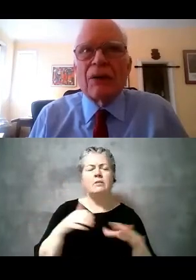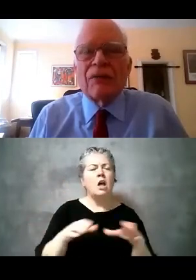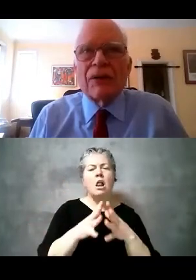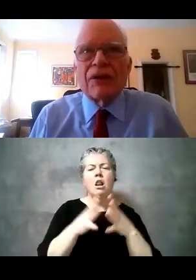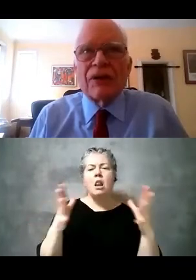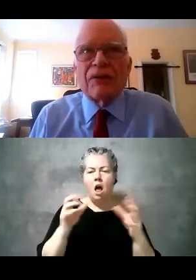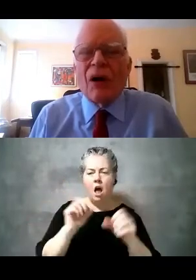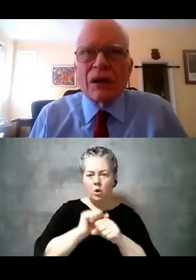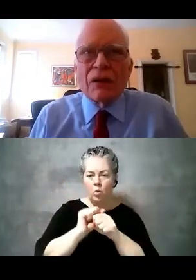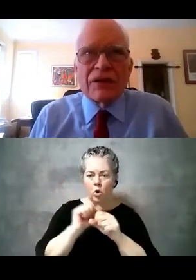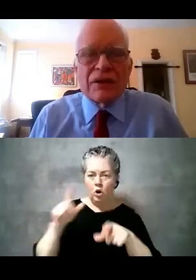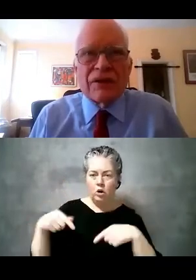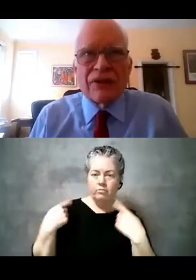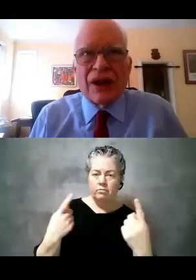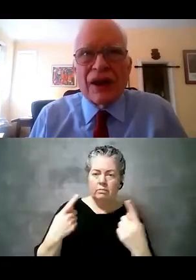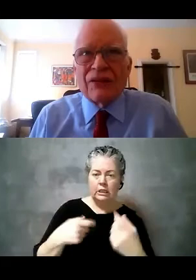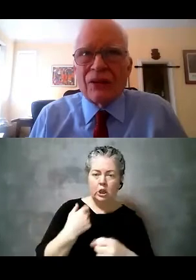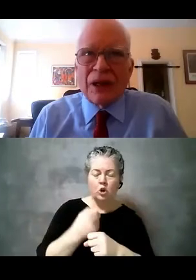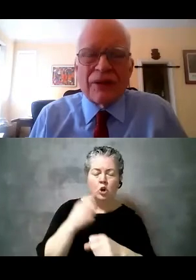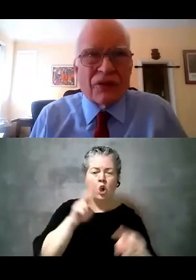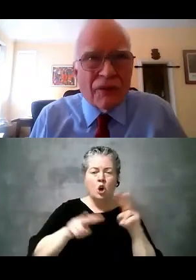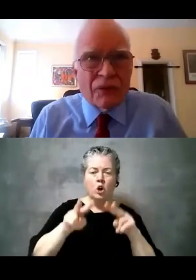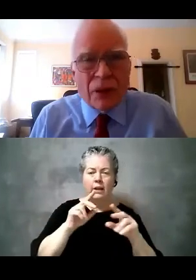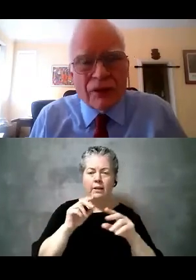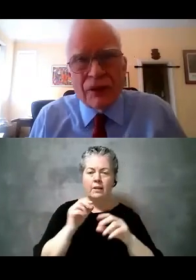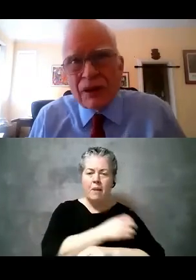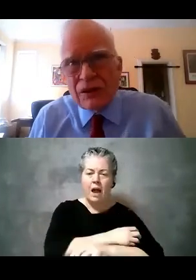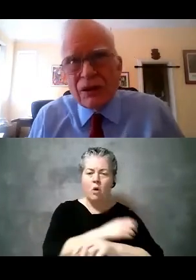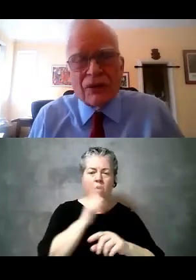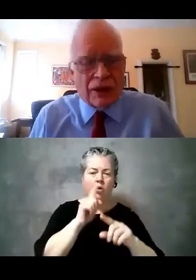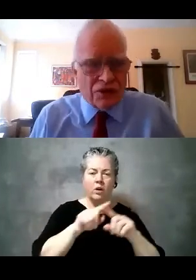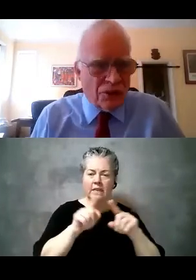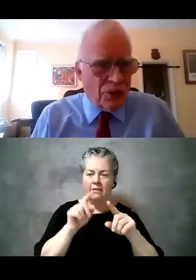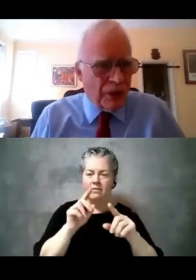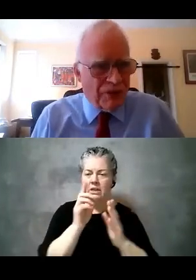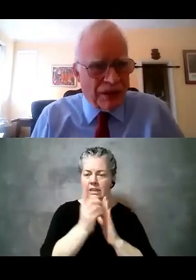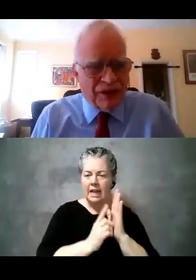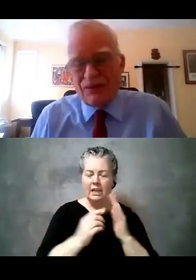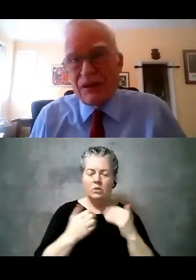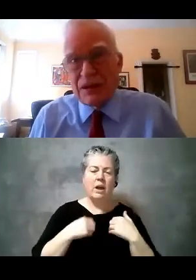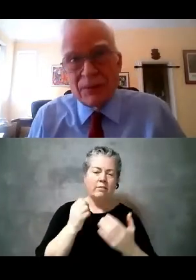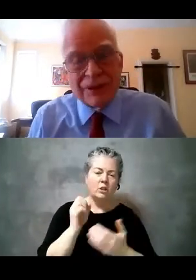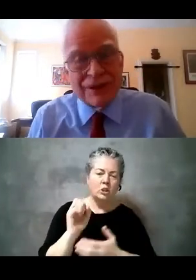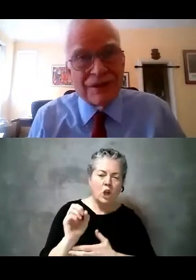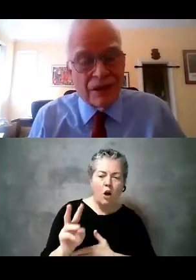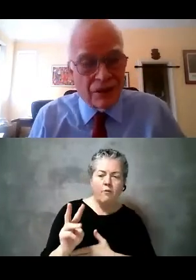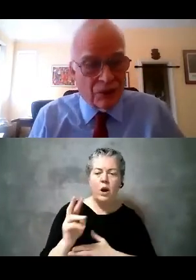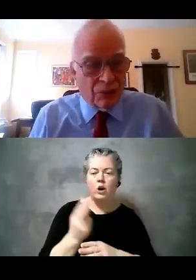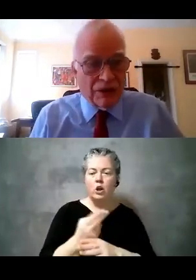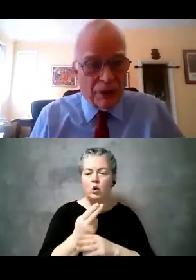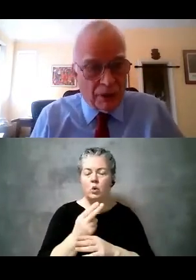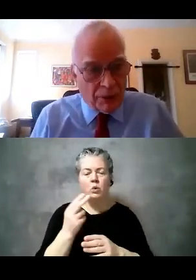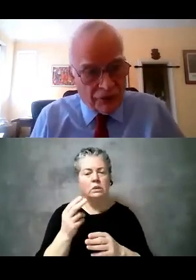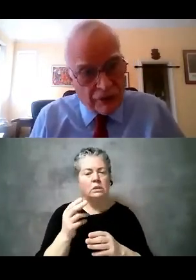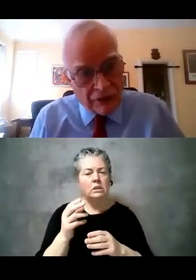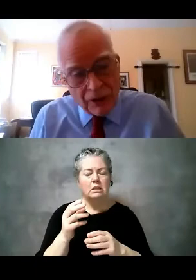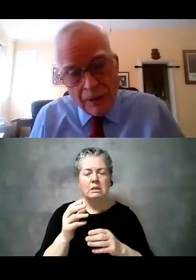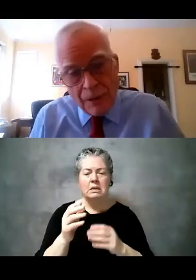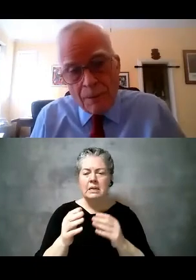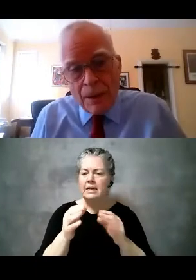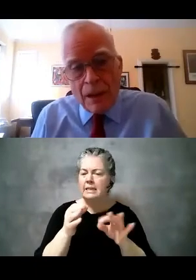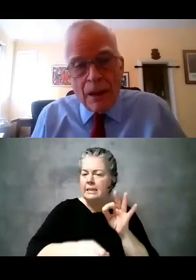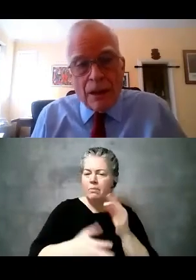statistical power for these all of these different designs, and we have software that you can use. I can show you where to find it. It's very simple and easy to use. We have papers on